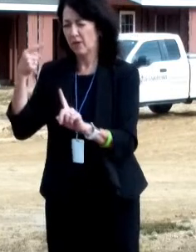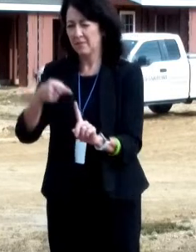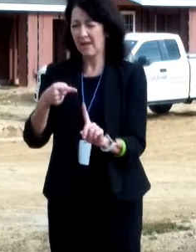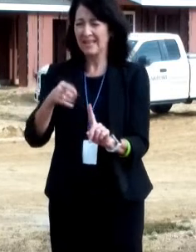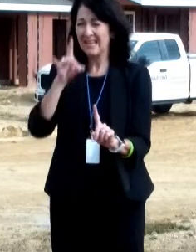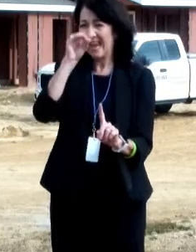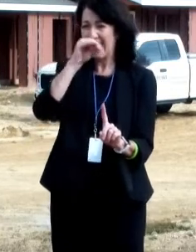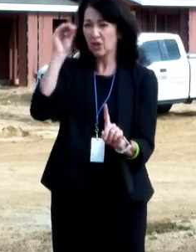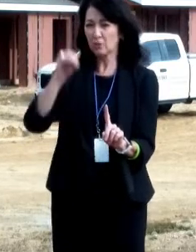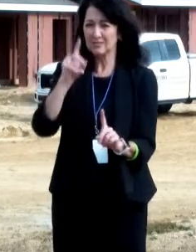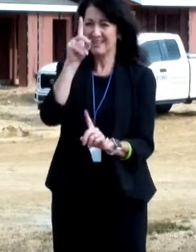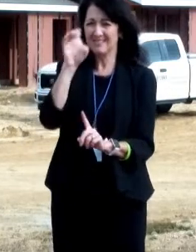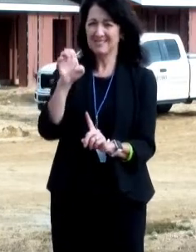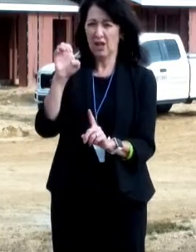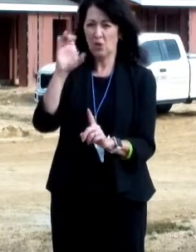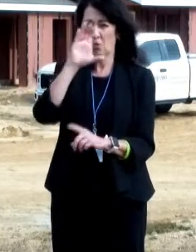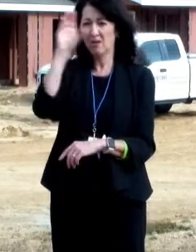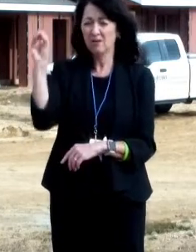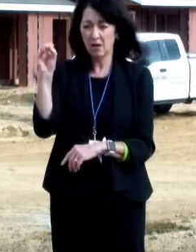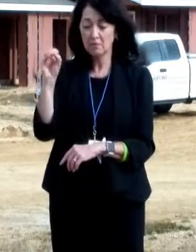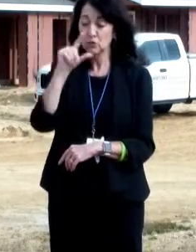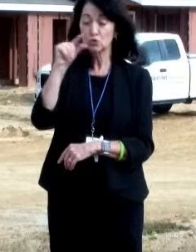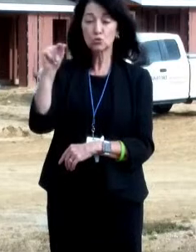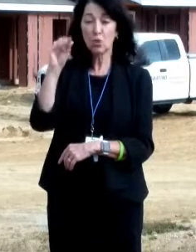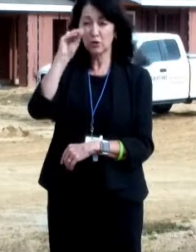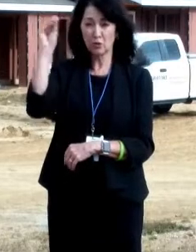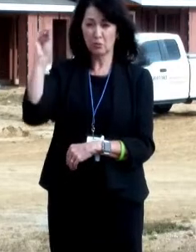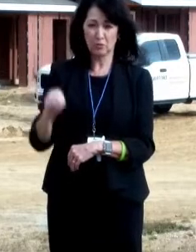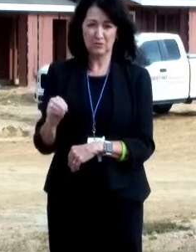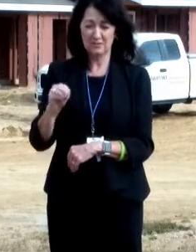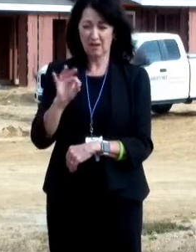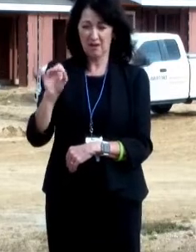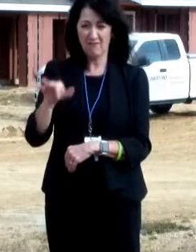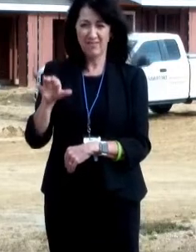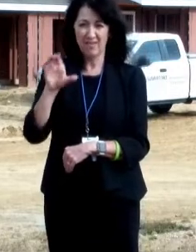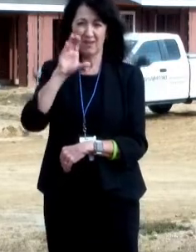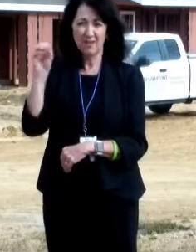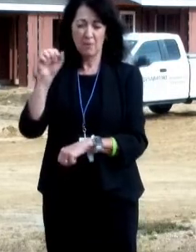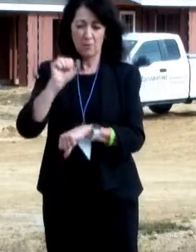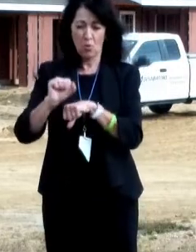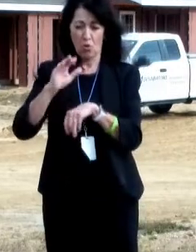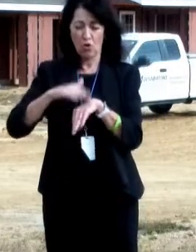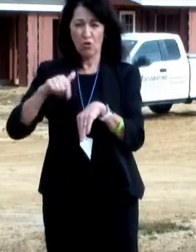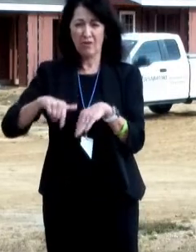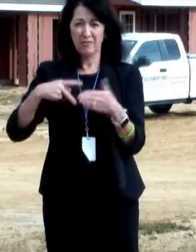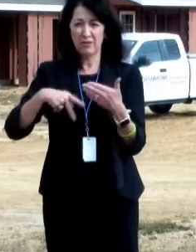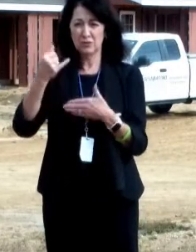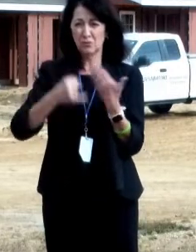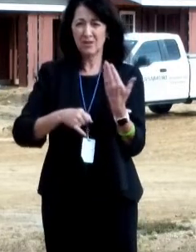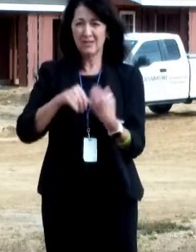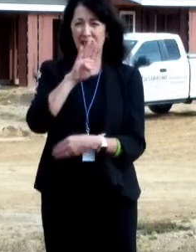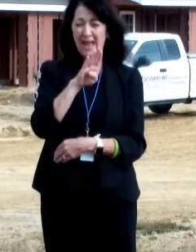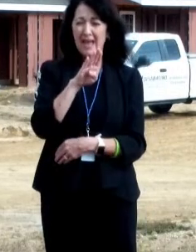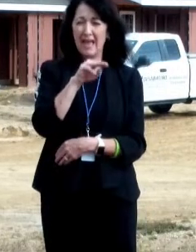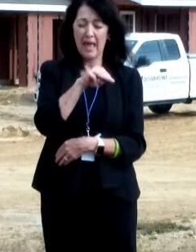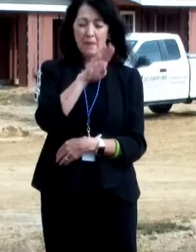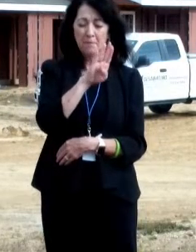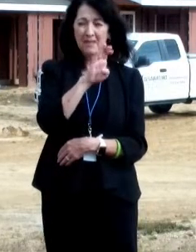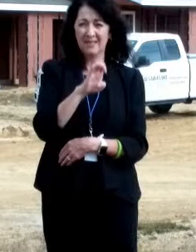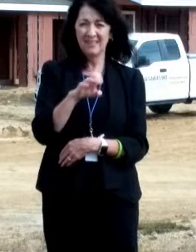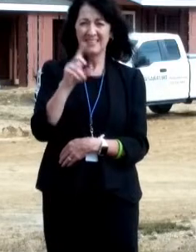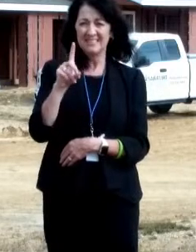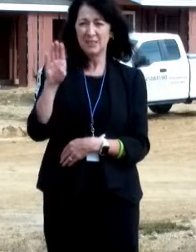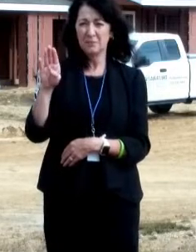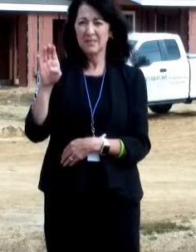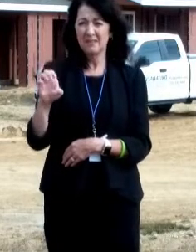companies. 20% of the companies working on this project are MBE, DBE